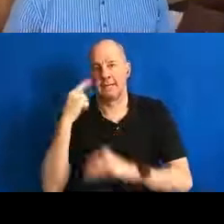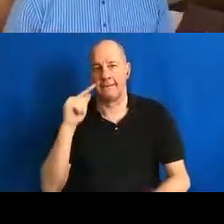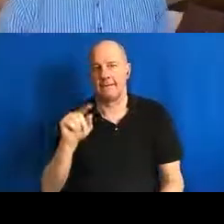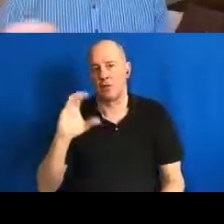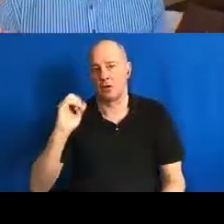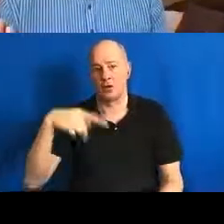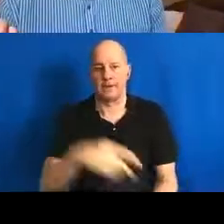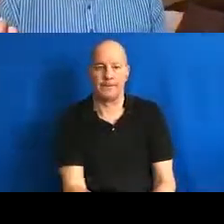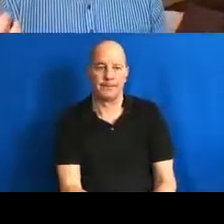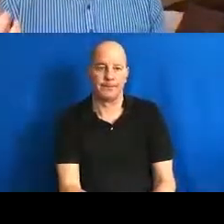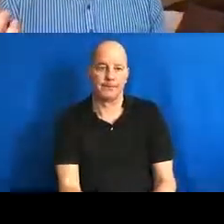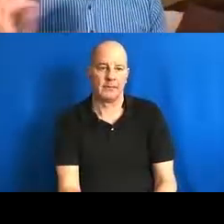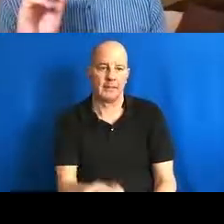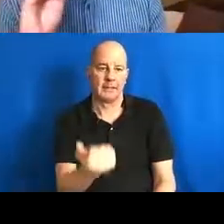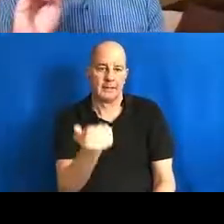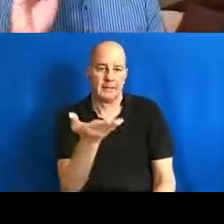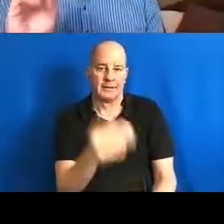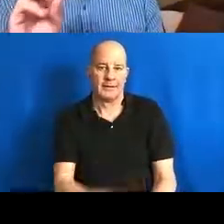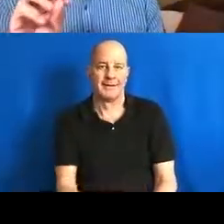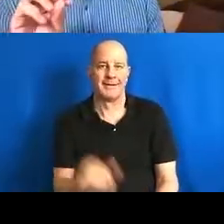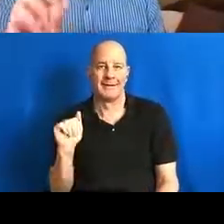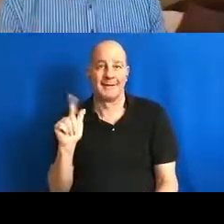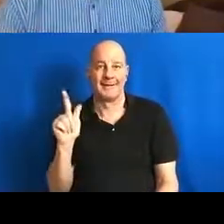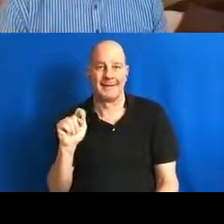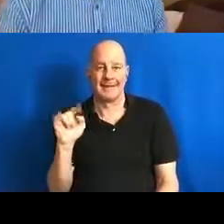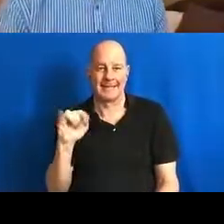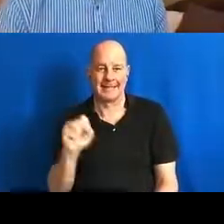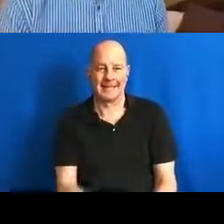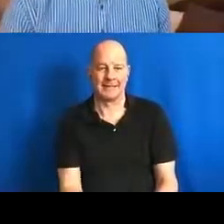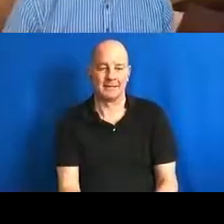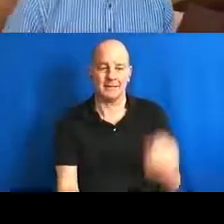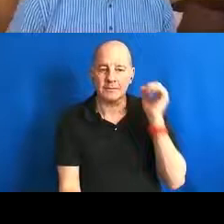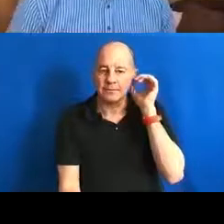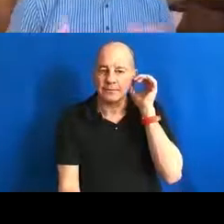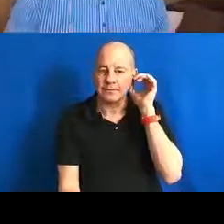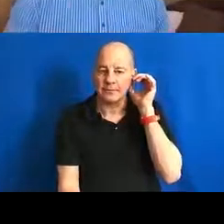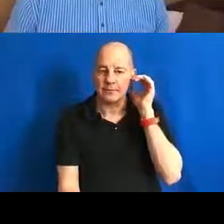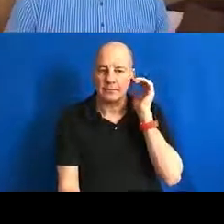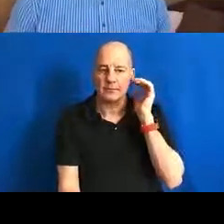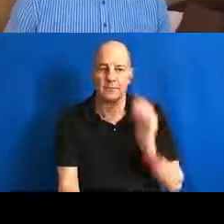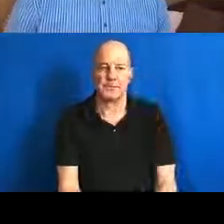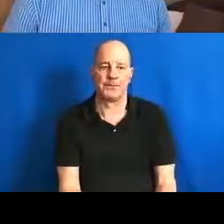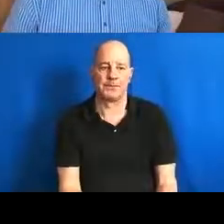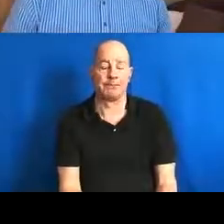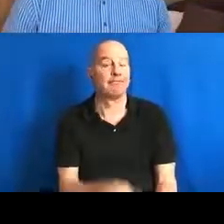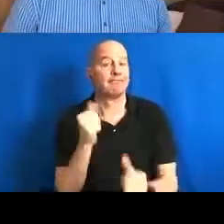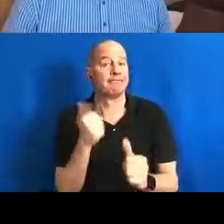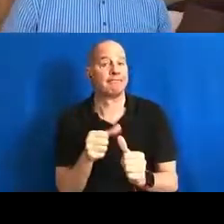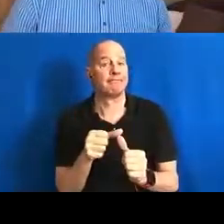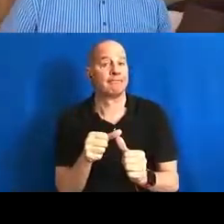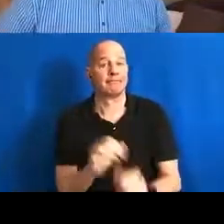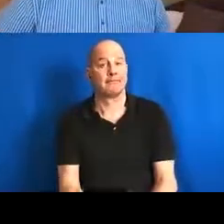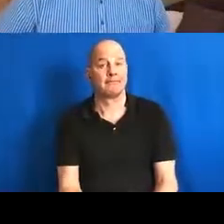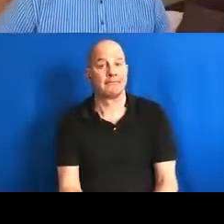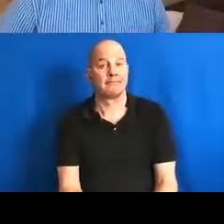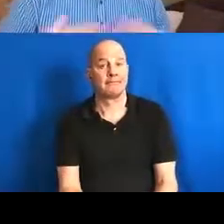So let's look at Alexis's her individual member capital account. So remember, every member of a